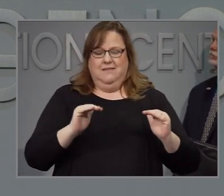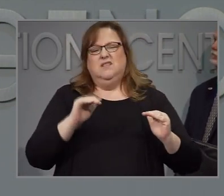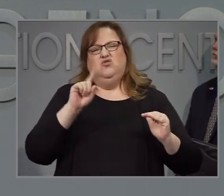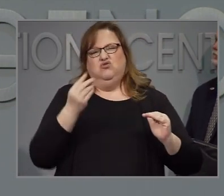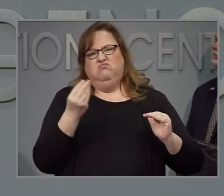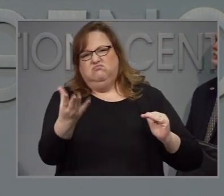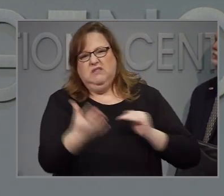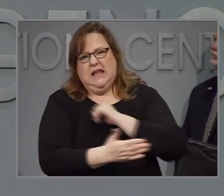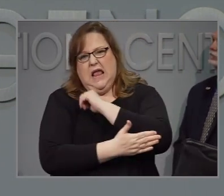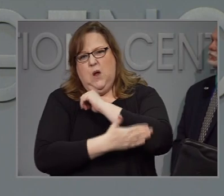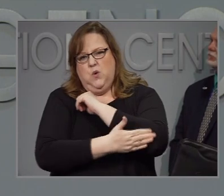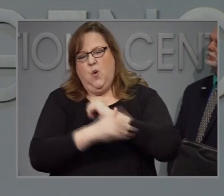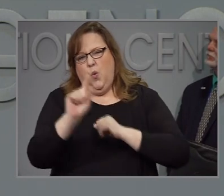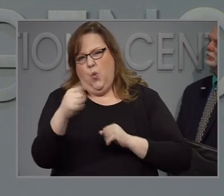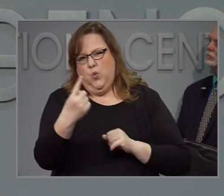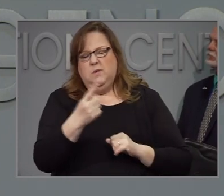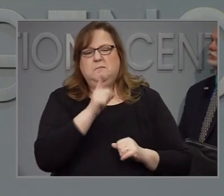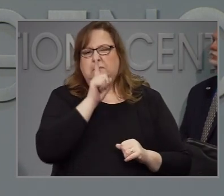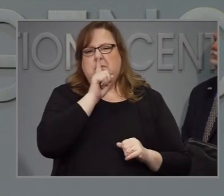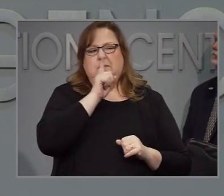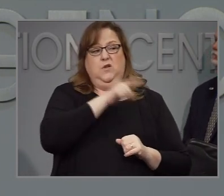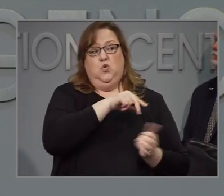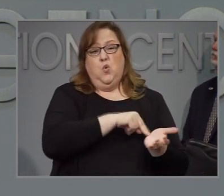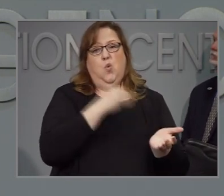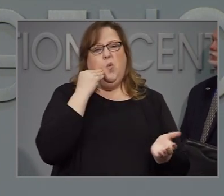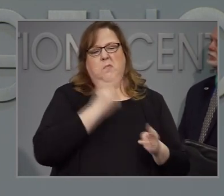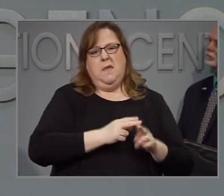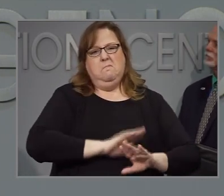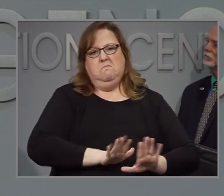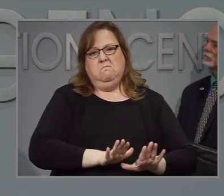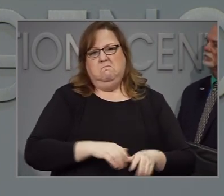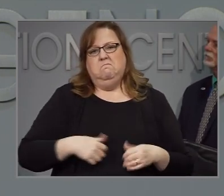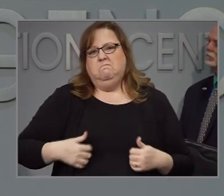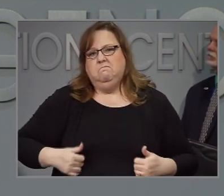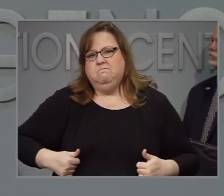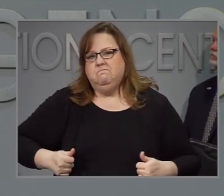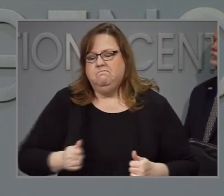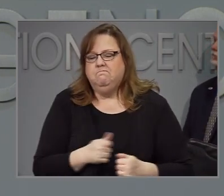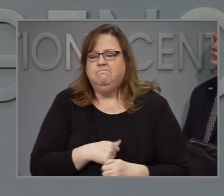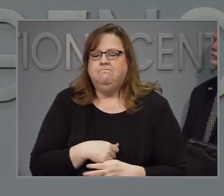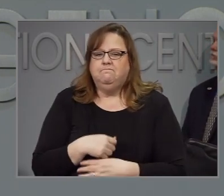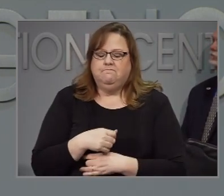the specific name of the nursing home. Thank you.